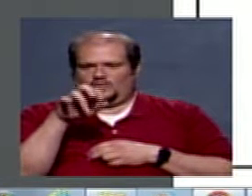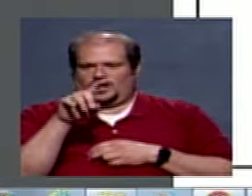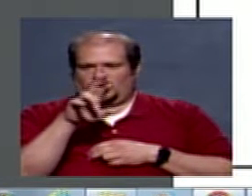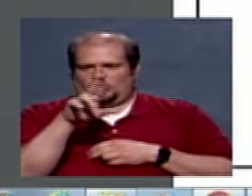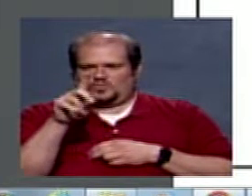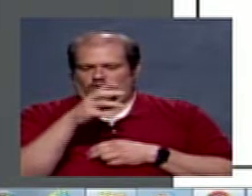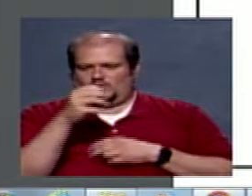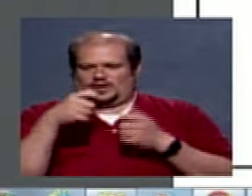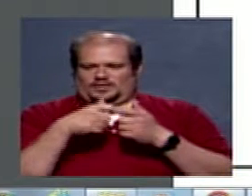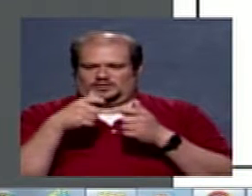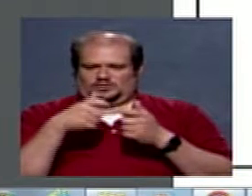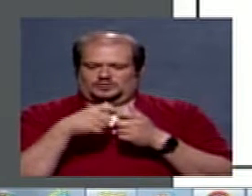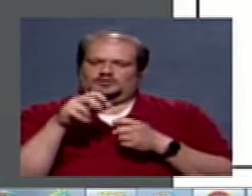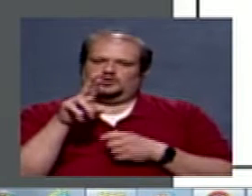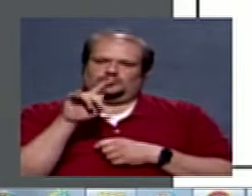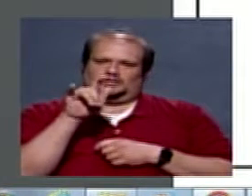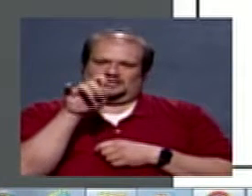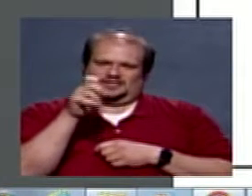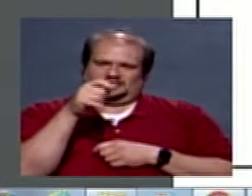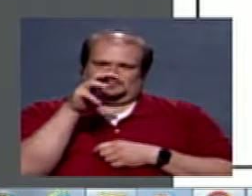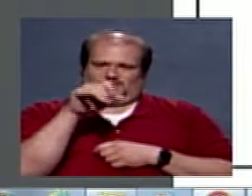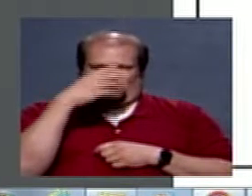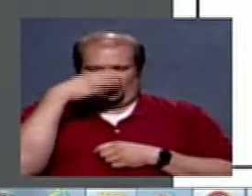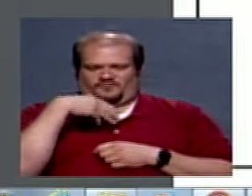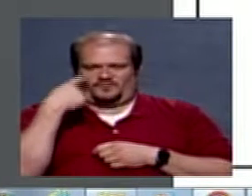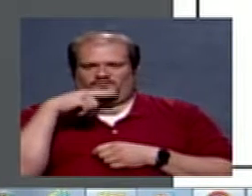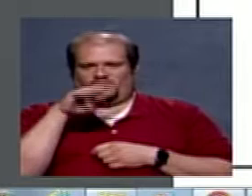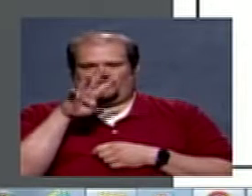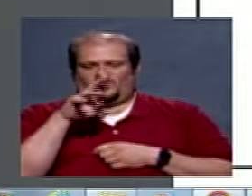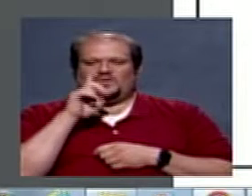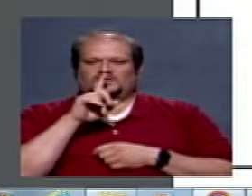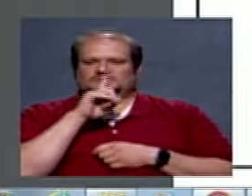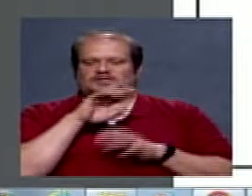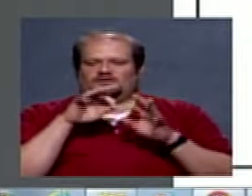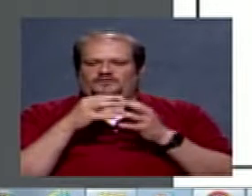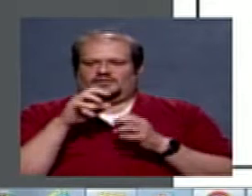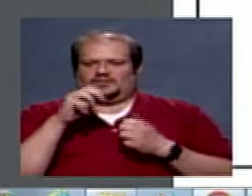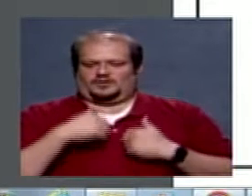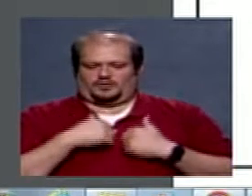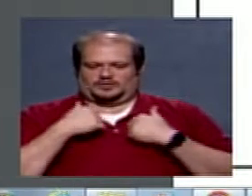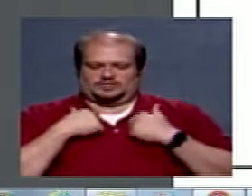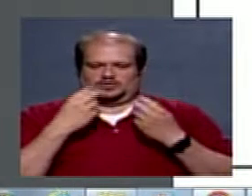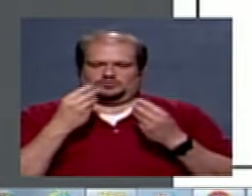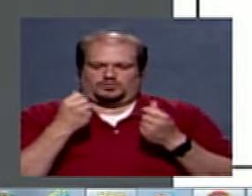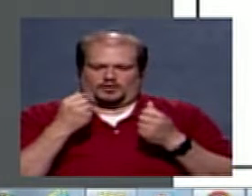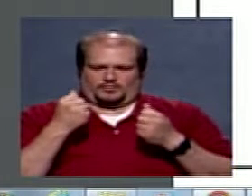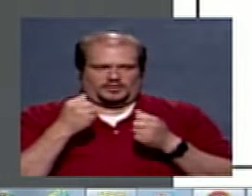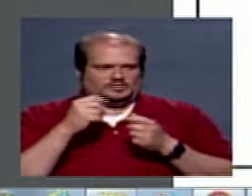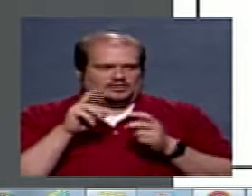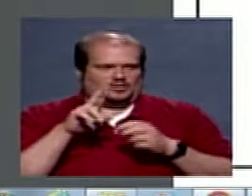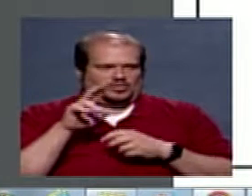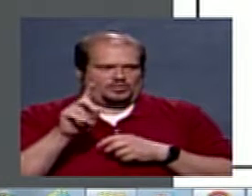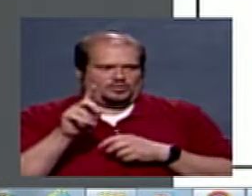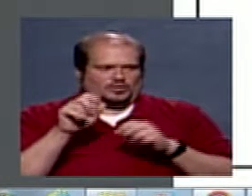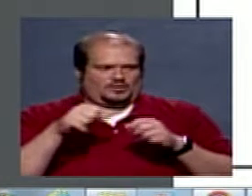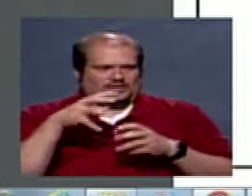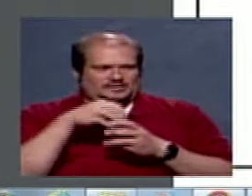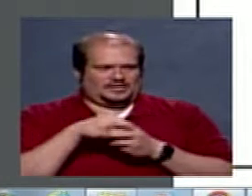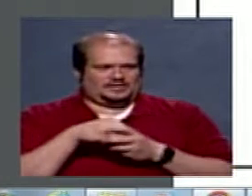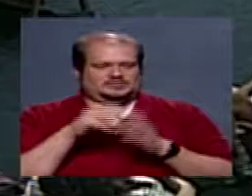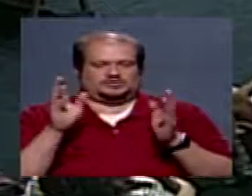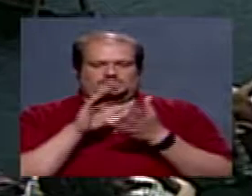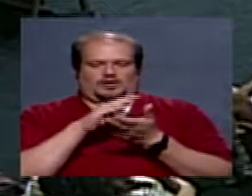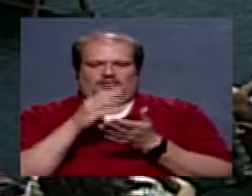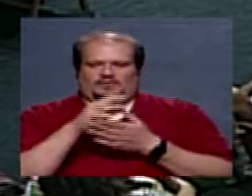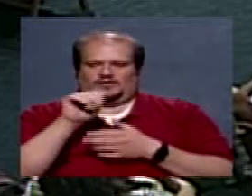and utility easement across the front of 4 single-family residential properties. The road easement contains a small